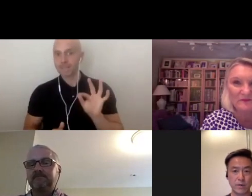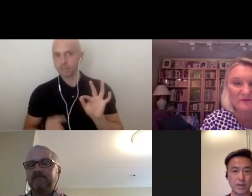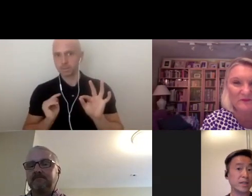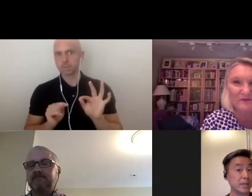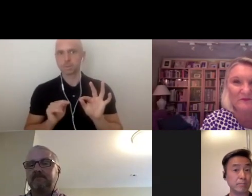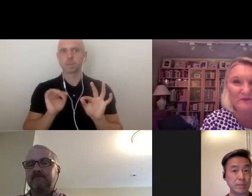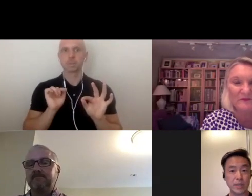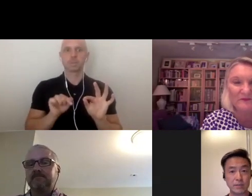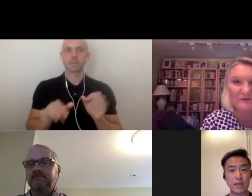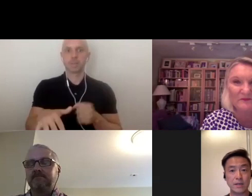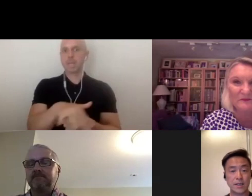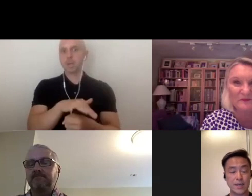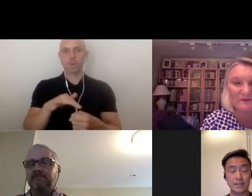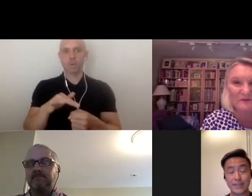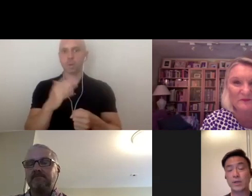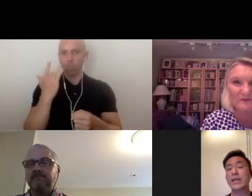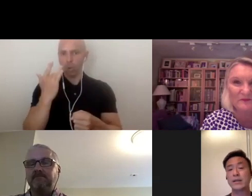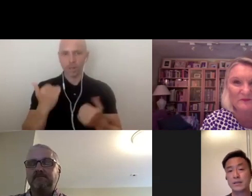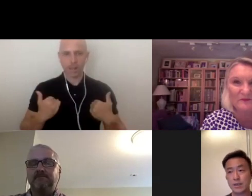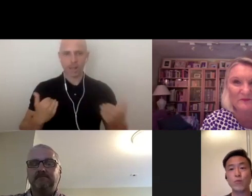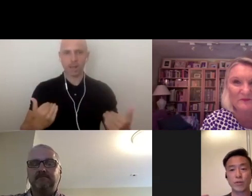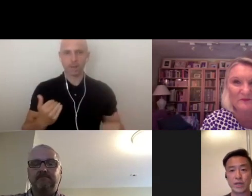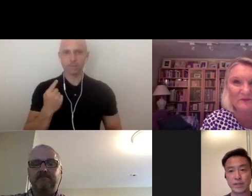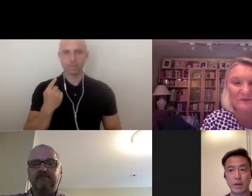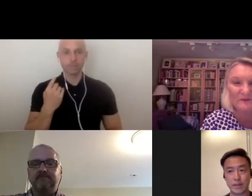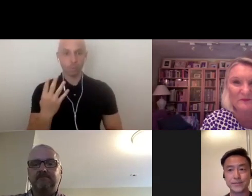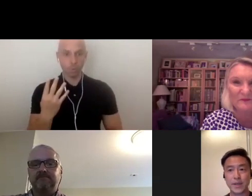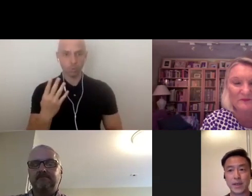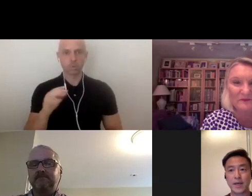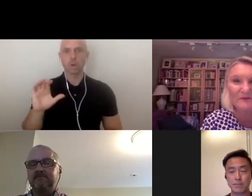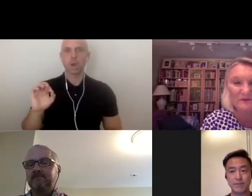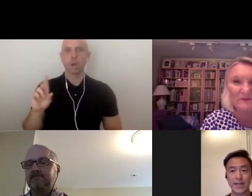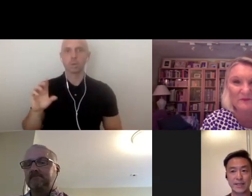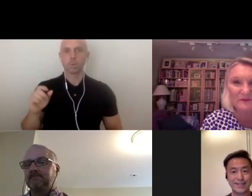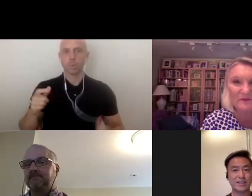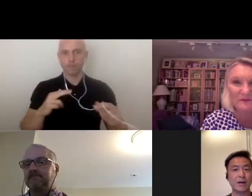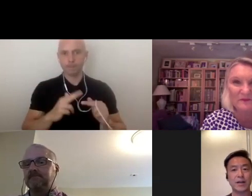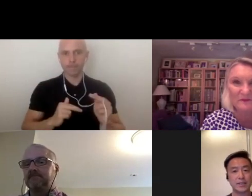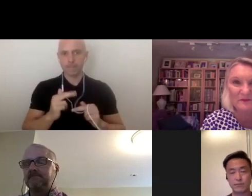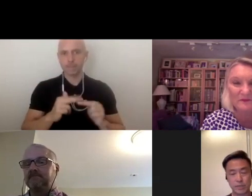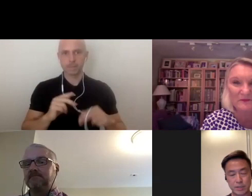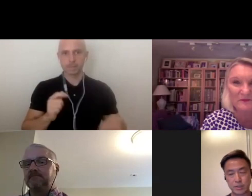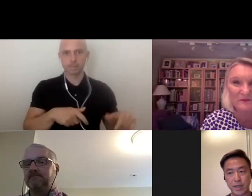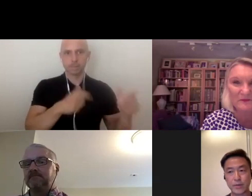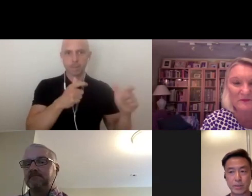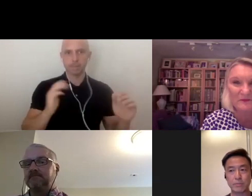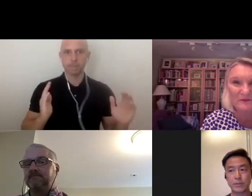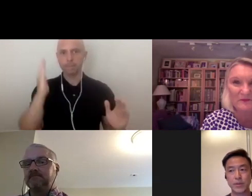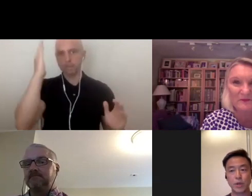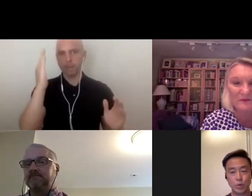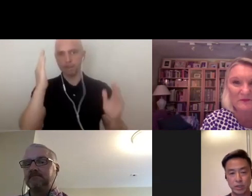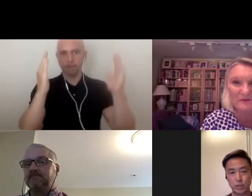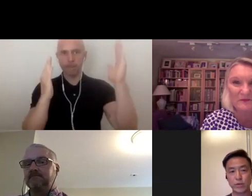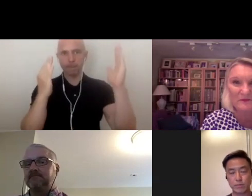are 4 condominium buildings literally overlooking the park, providing an instant audience of potentially 100